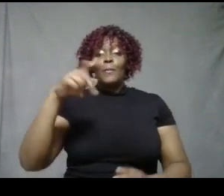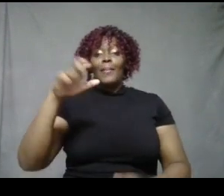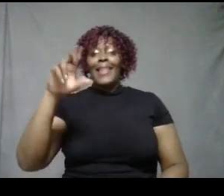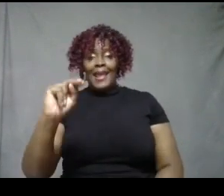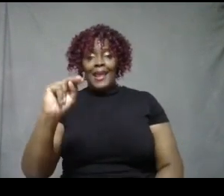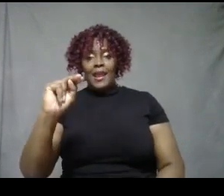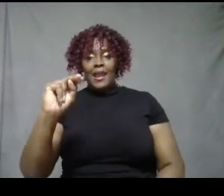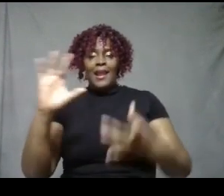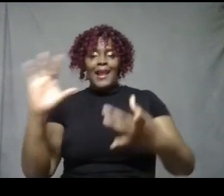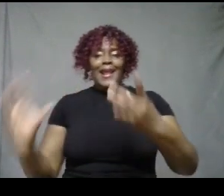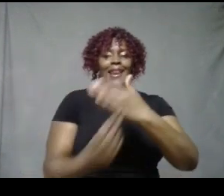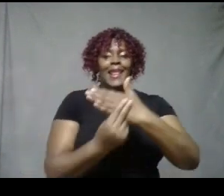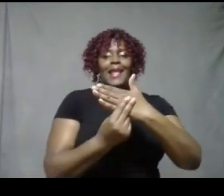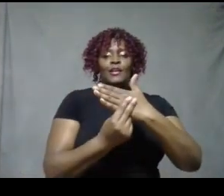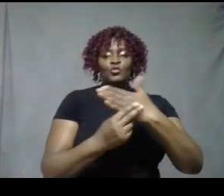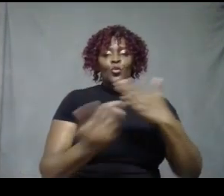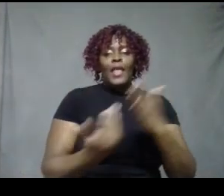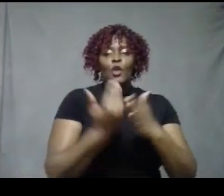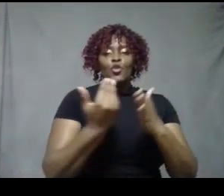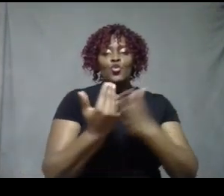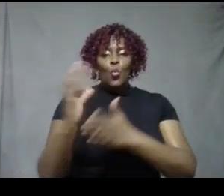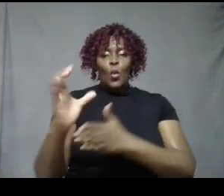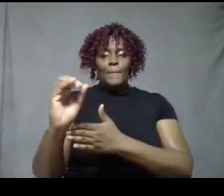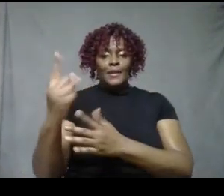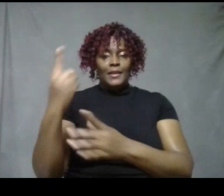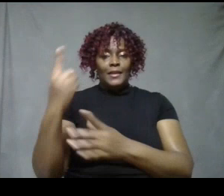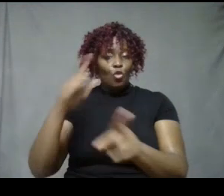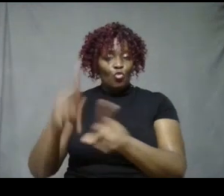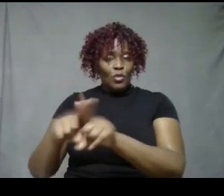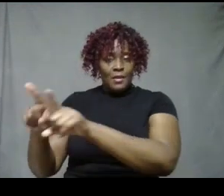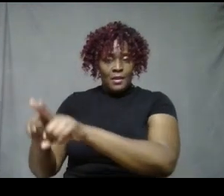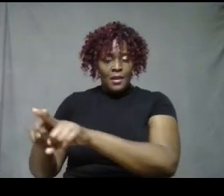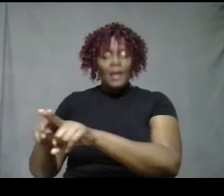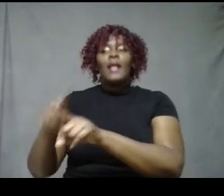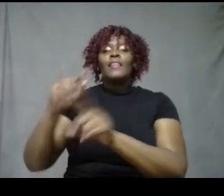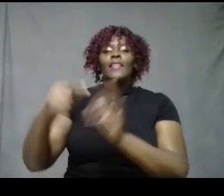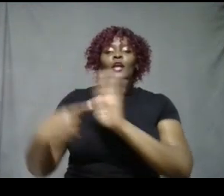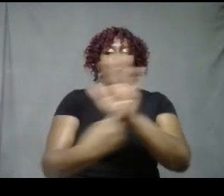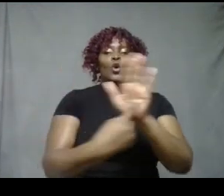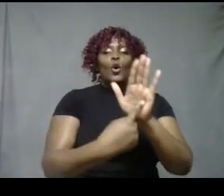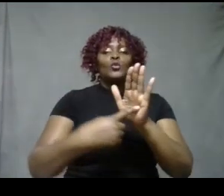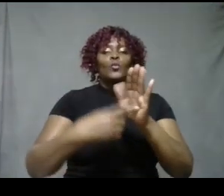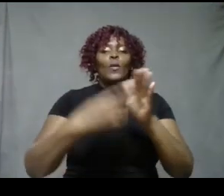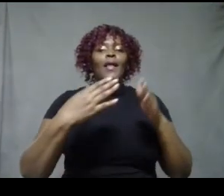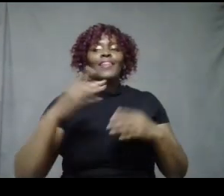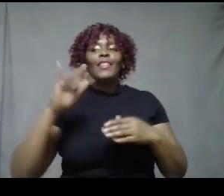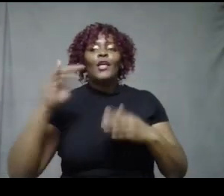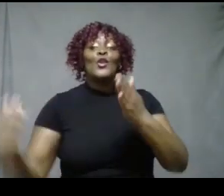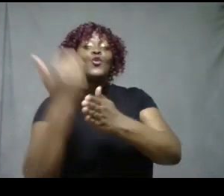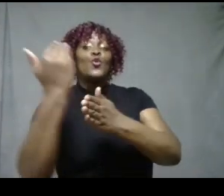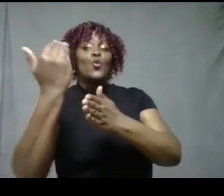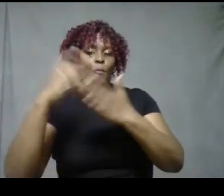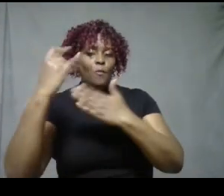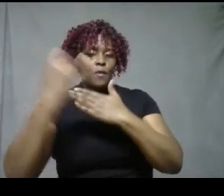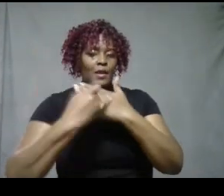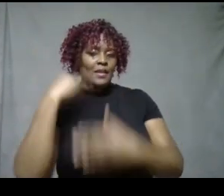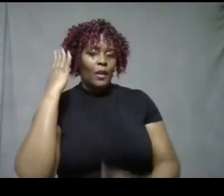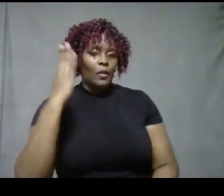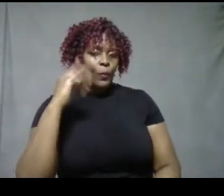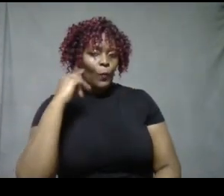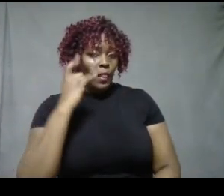agreement that reflects what the overall project, the new project, is going to look like. But even